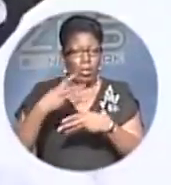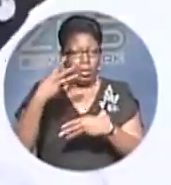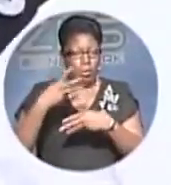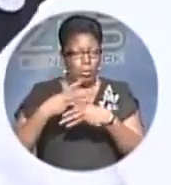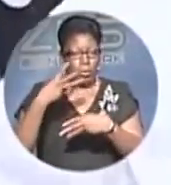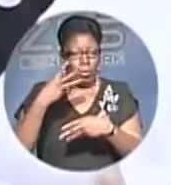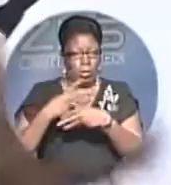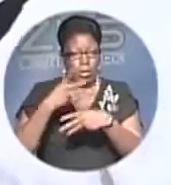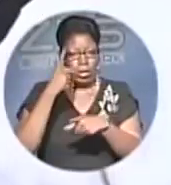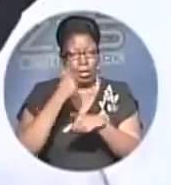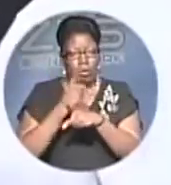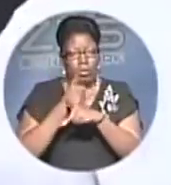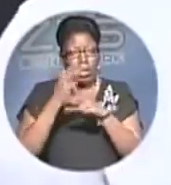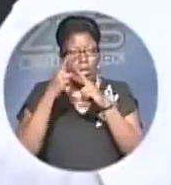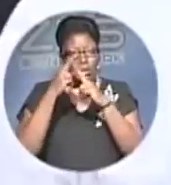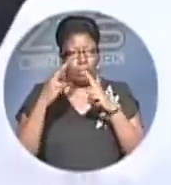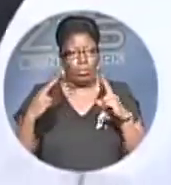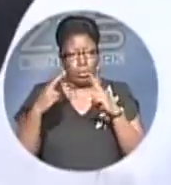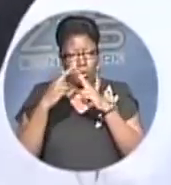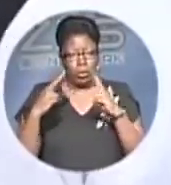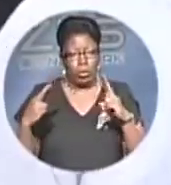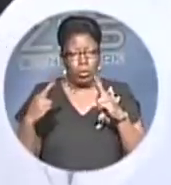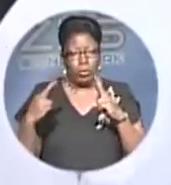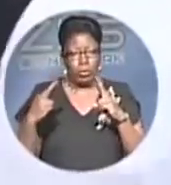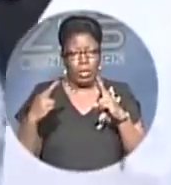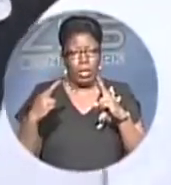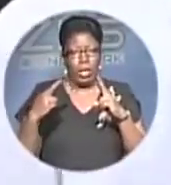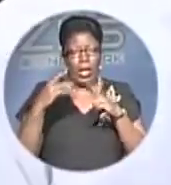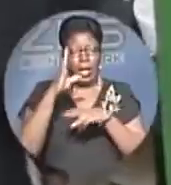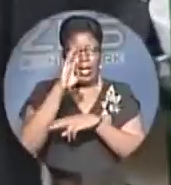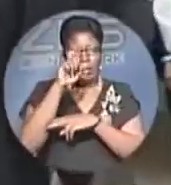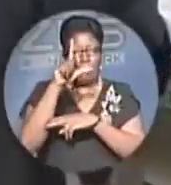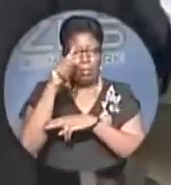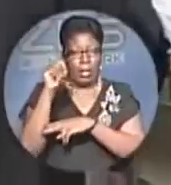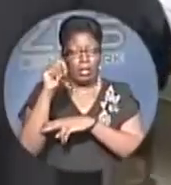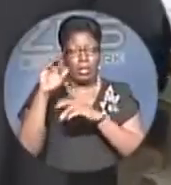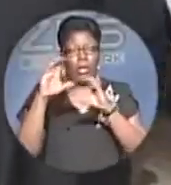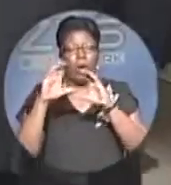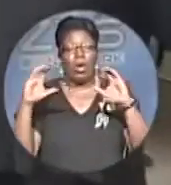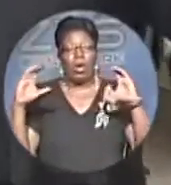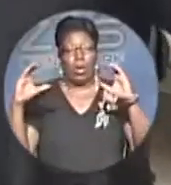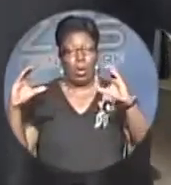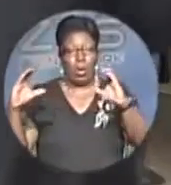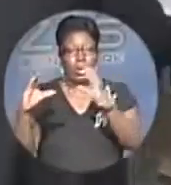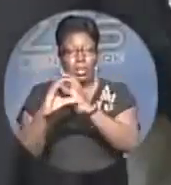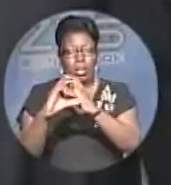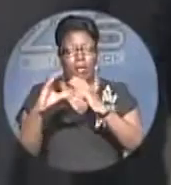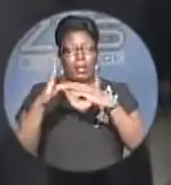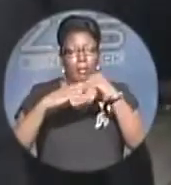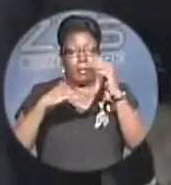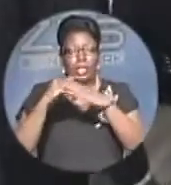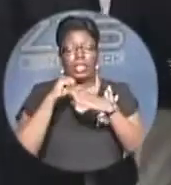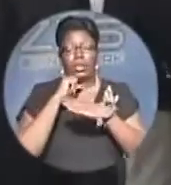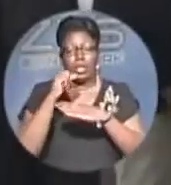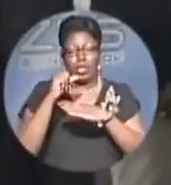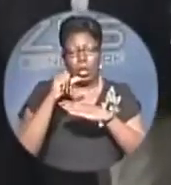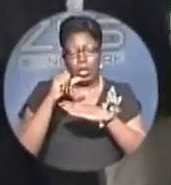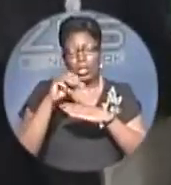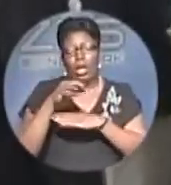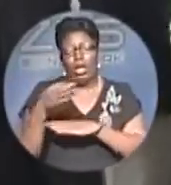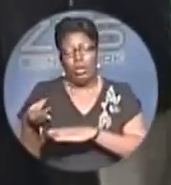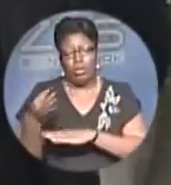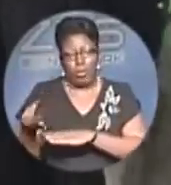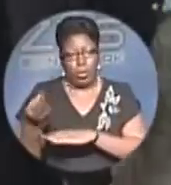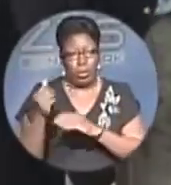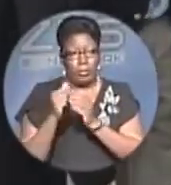appropriate roof, it wouldn't have fallen down. And so from the new school year, the kids of this high school can look forward to being back